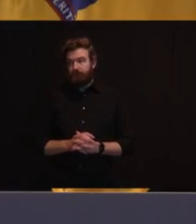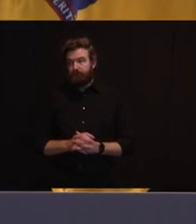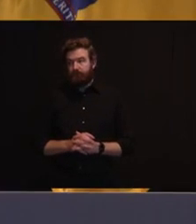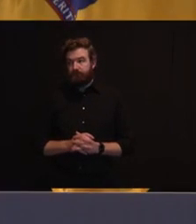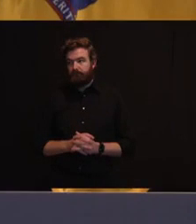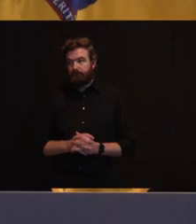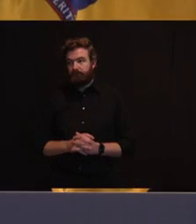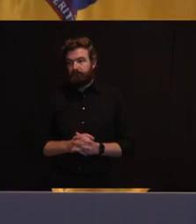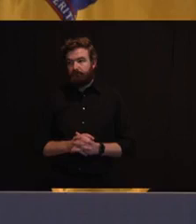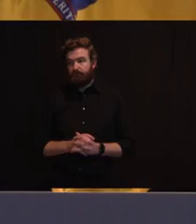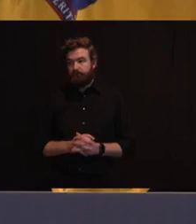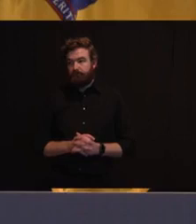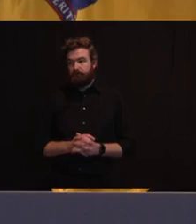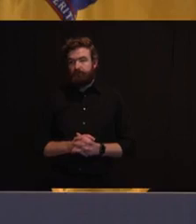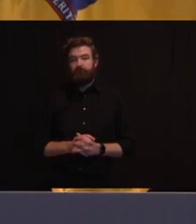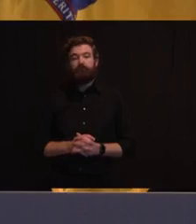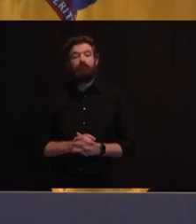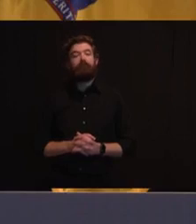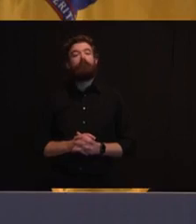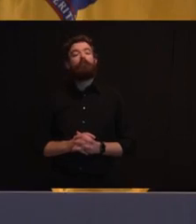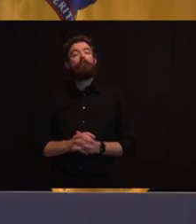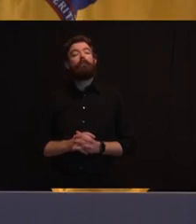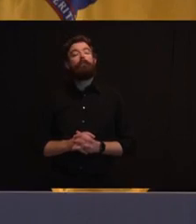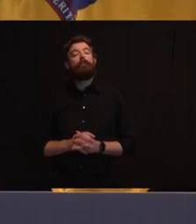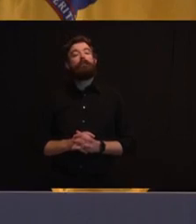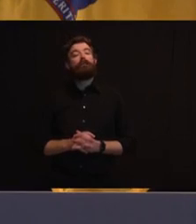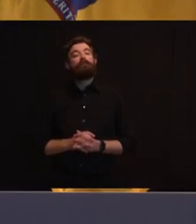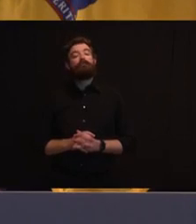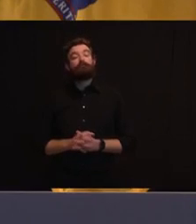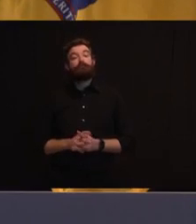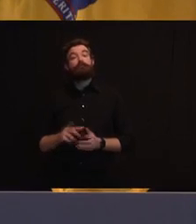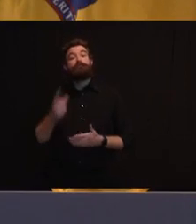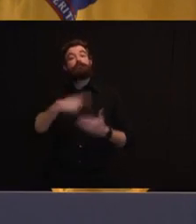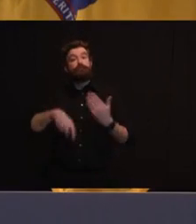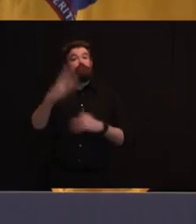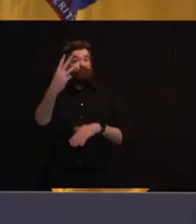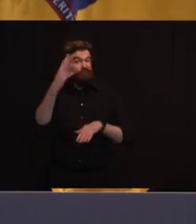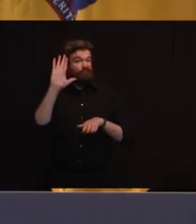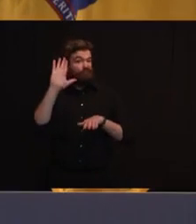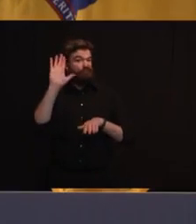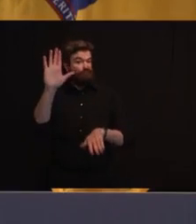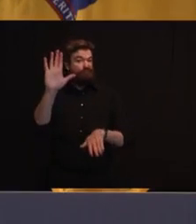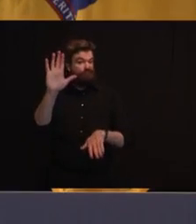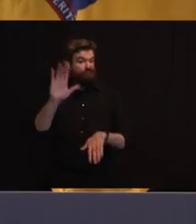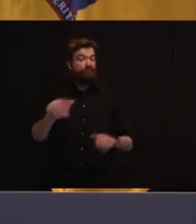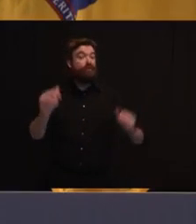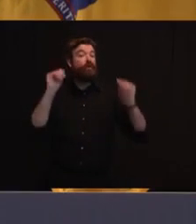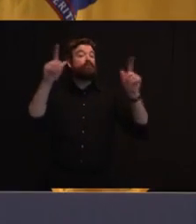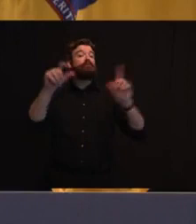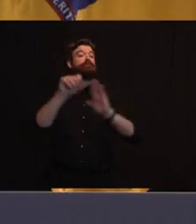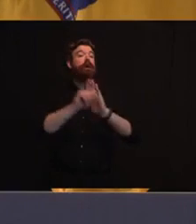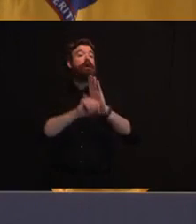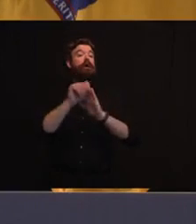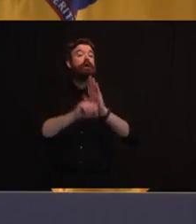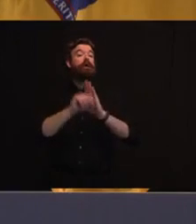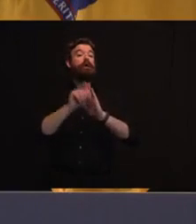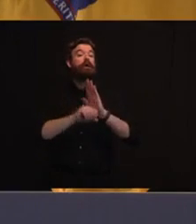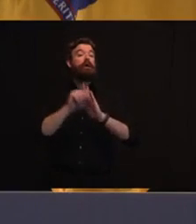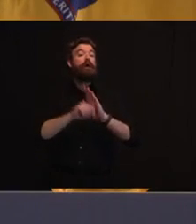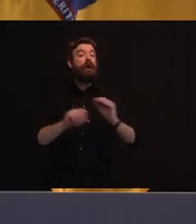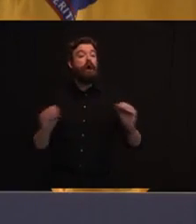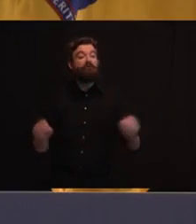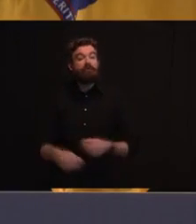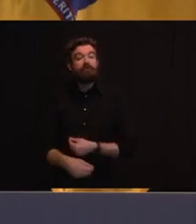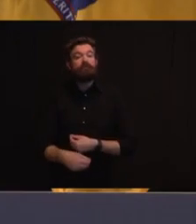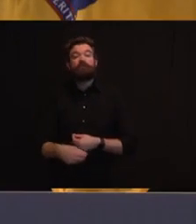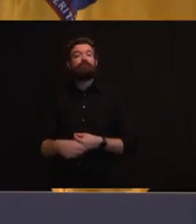remote/virtual next Wednesday, the 20th, on Inauguration Day. We just think that, Pat, you may want to weigh in here, and Jared and the rest of